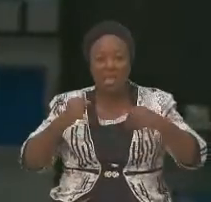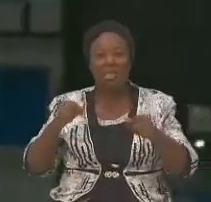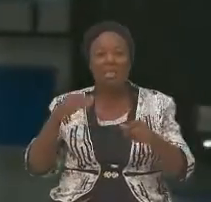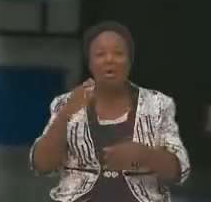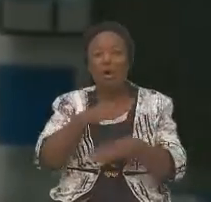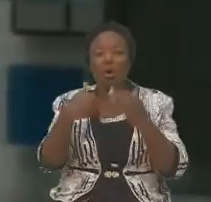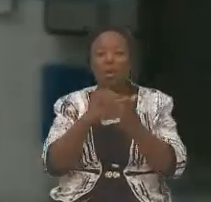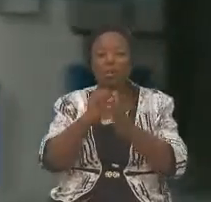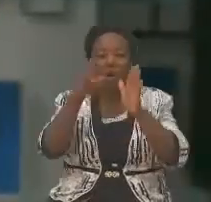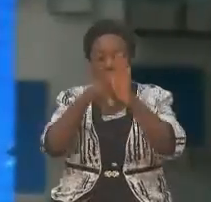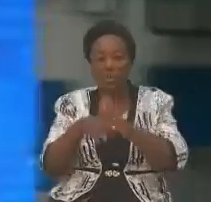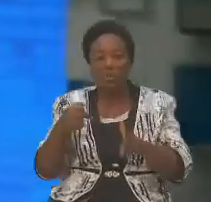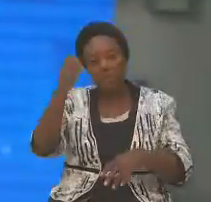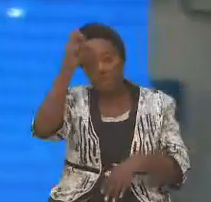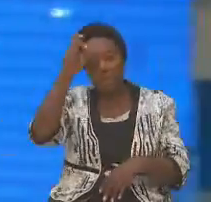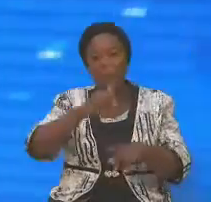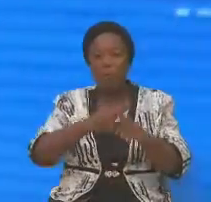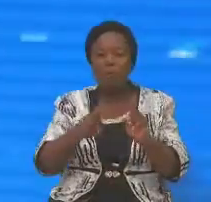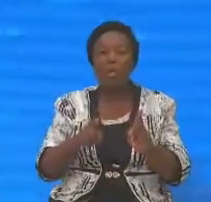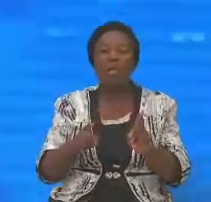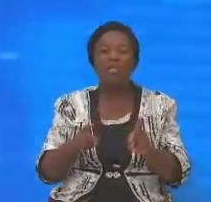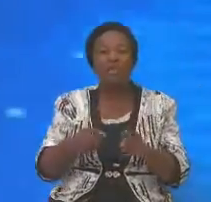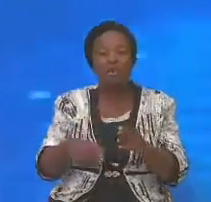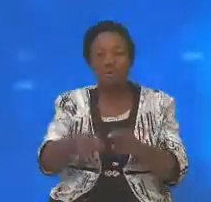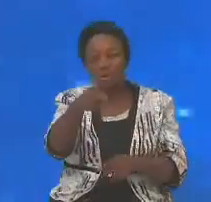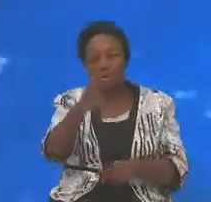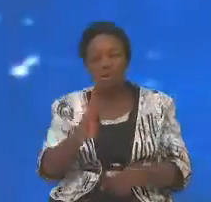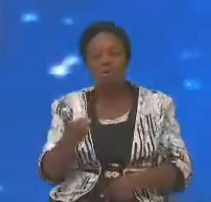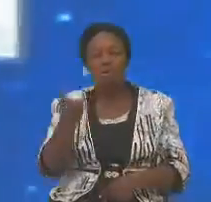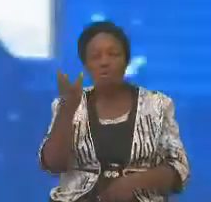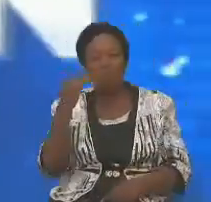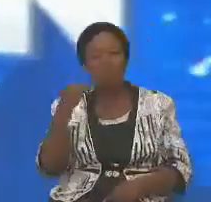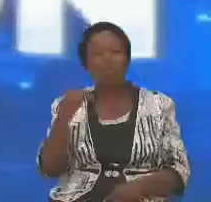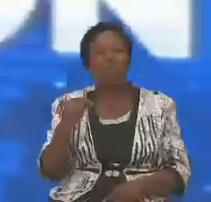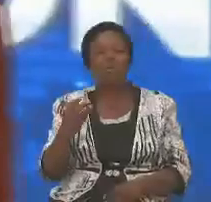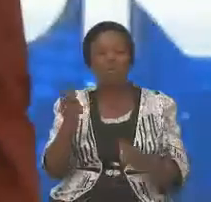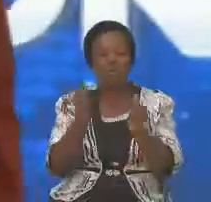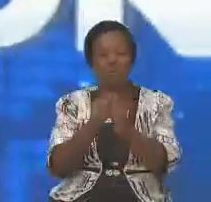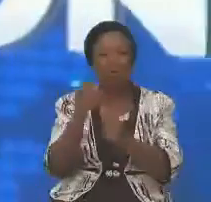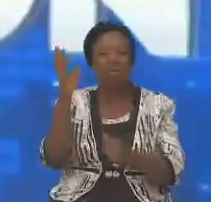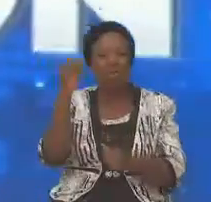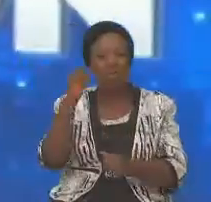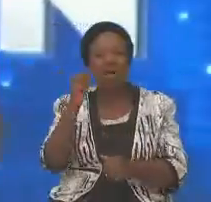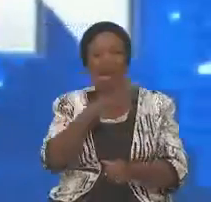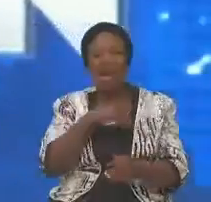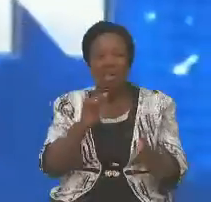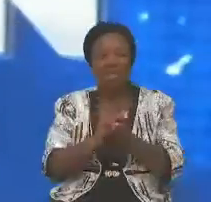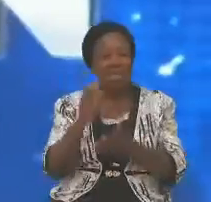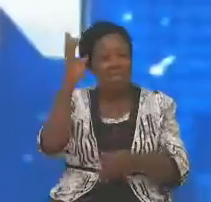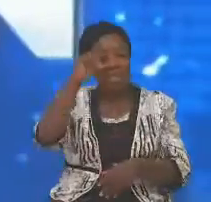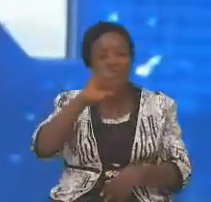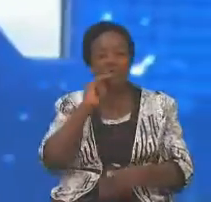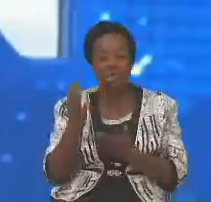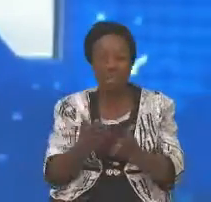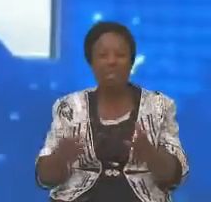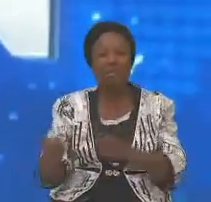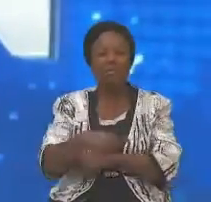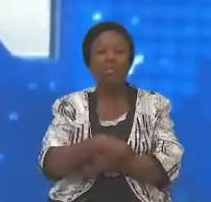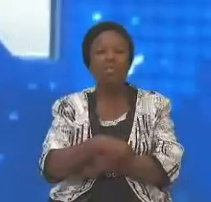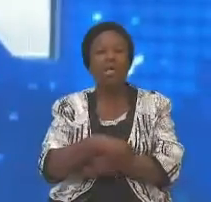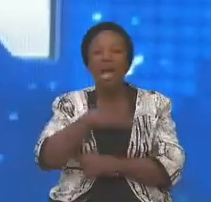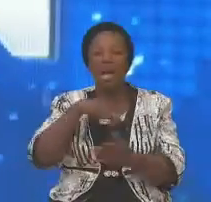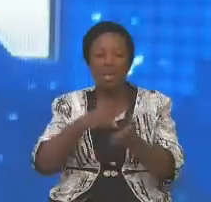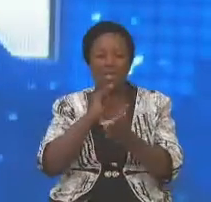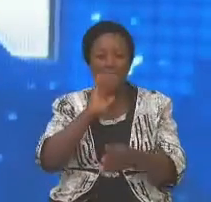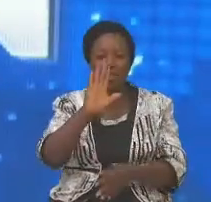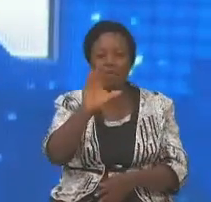thee. That healing is coming to you right now. Anywhere you are, online, anywhere you are, in any congregation there,